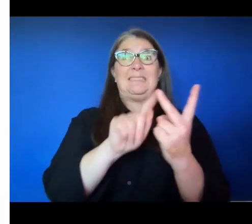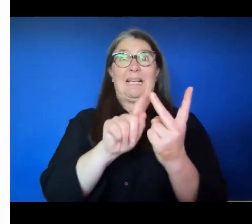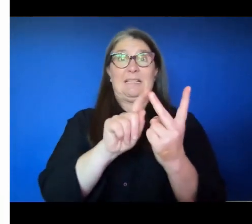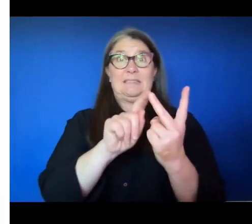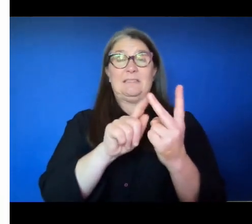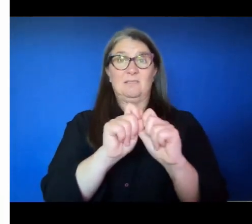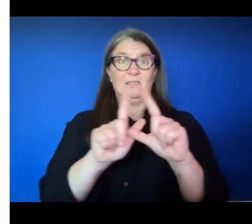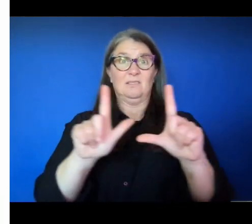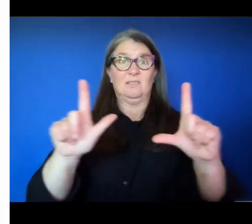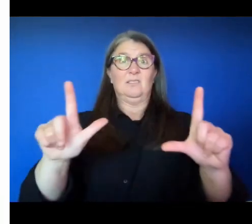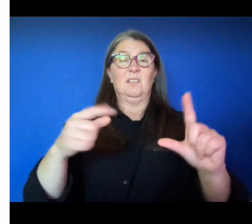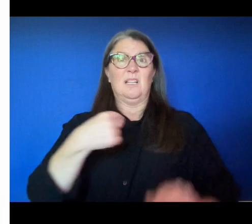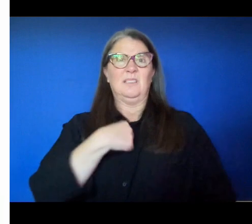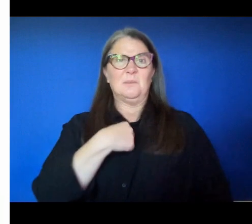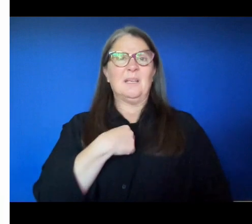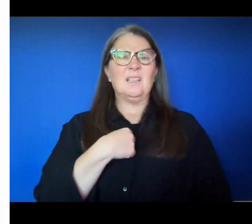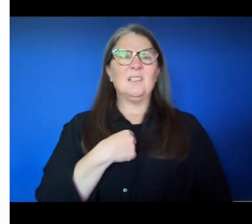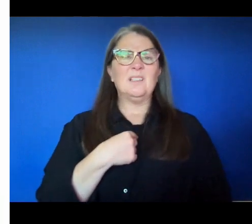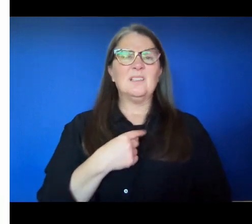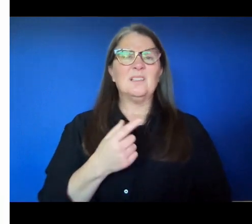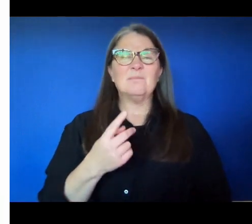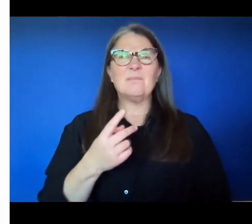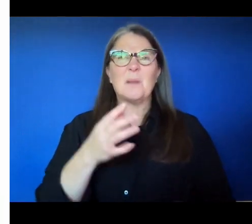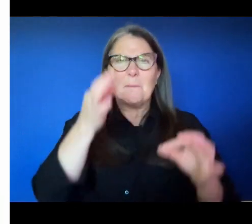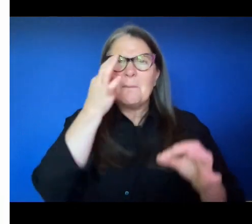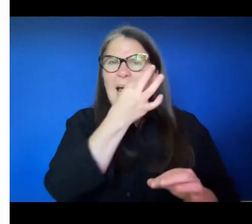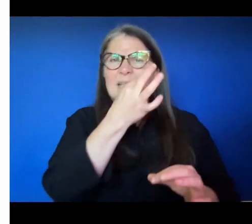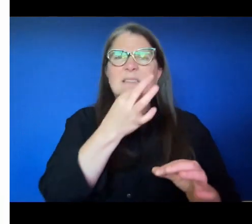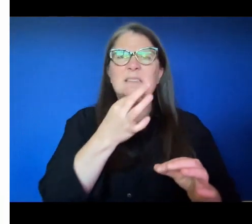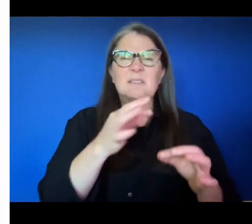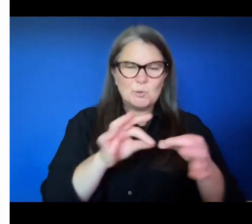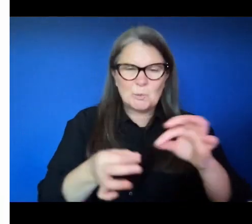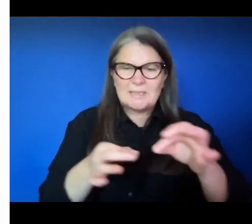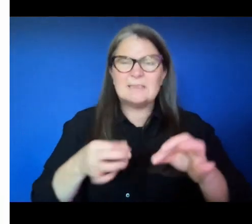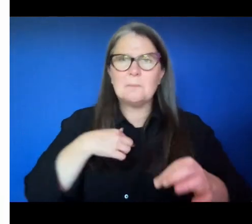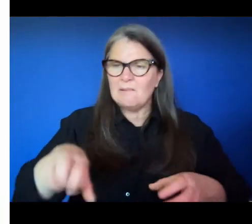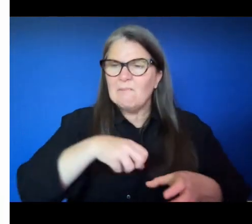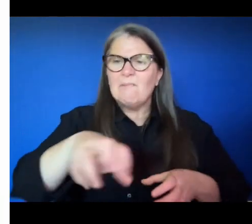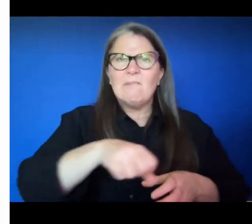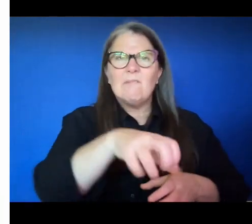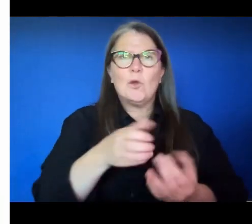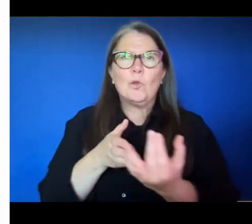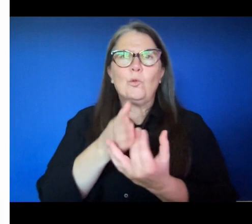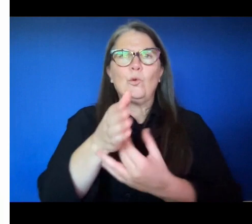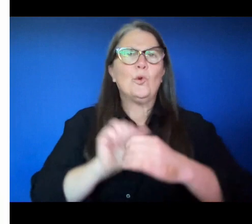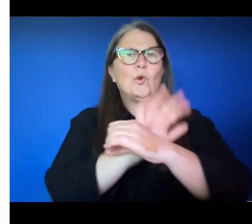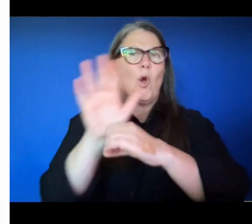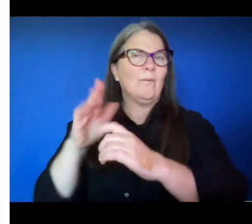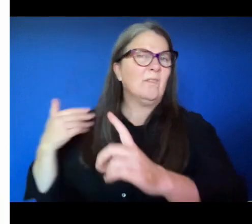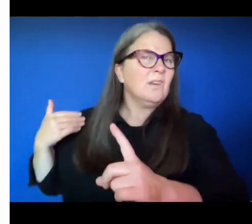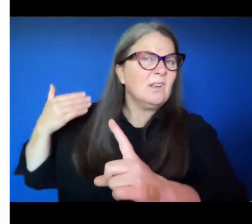vegetation that I'd picked up during COVID times, and the baler shell, which I've used a lot as a bit of a metaphor for